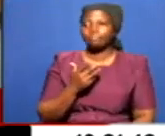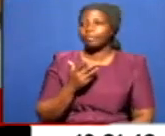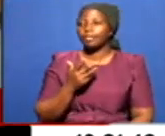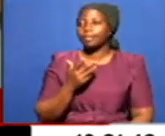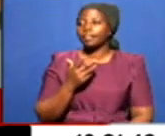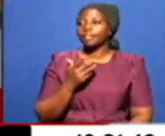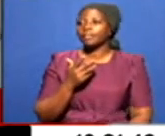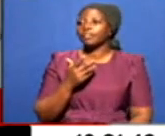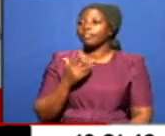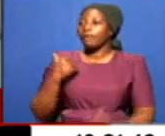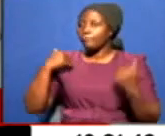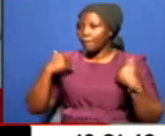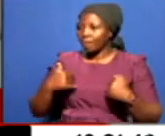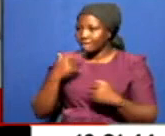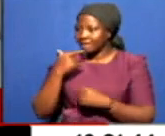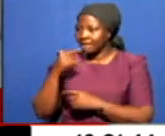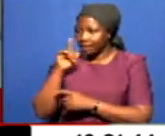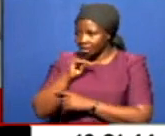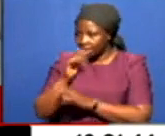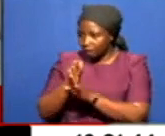As I said earlier, we have